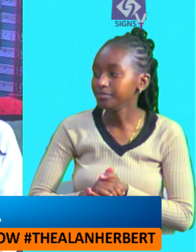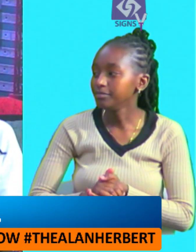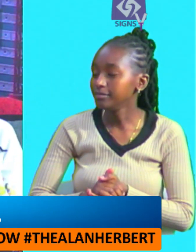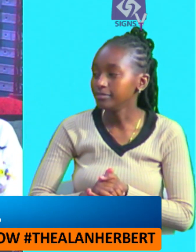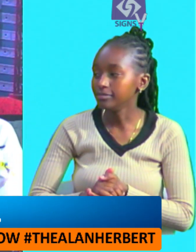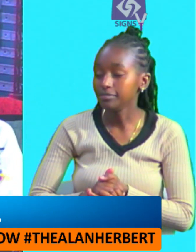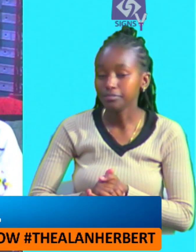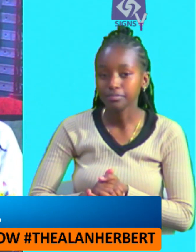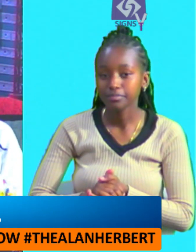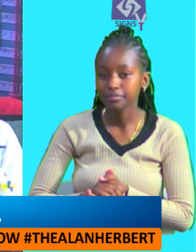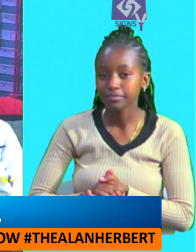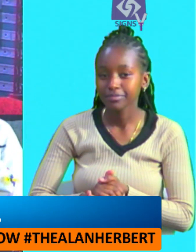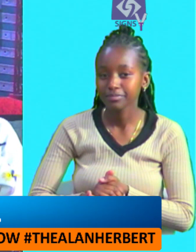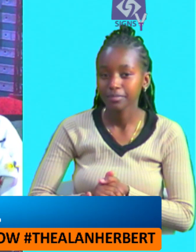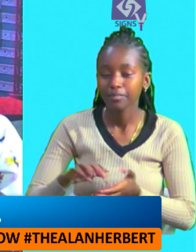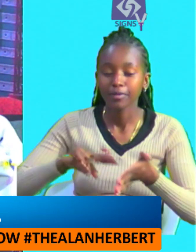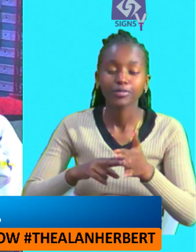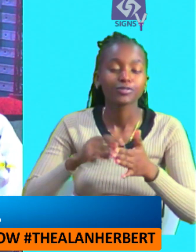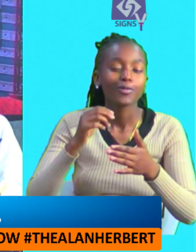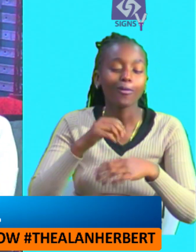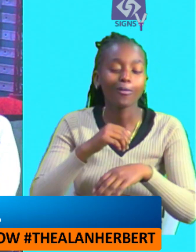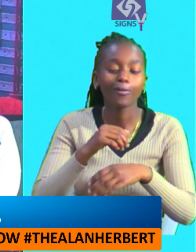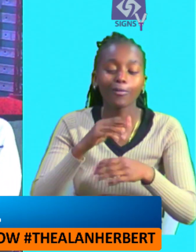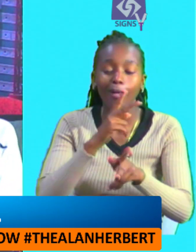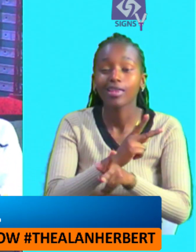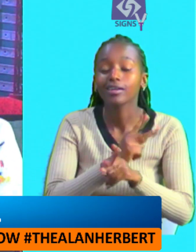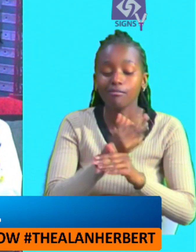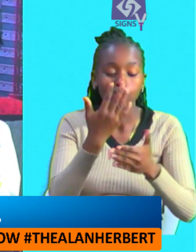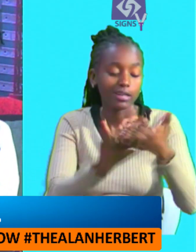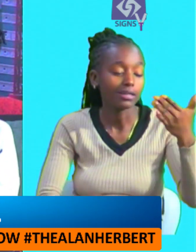imeamua ni kipande na kagunia.